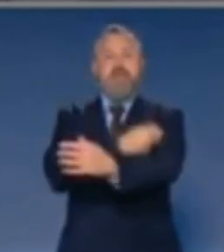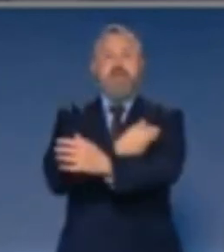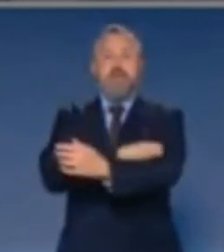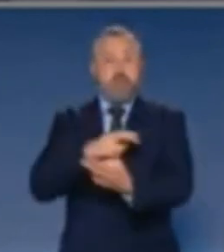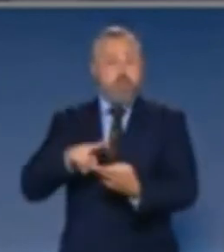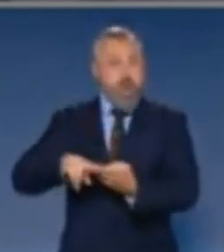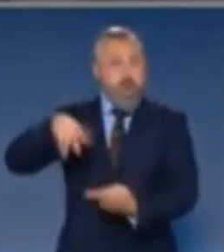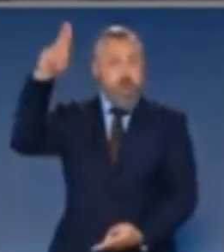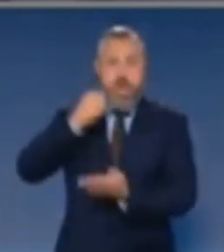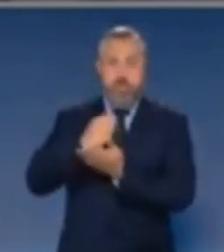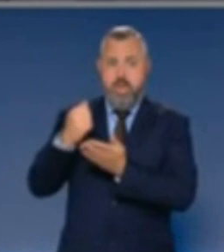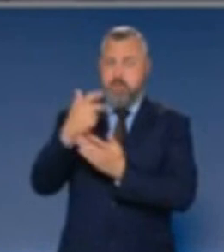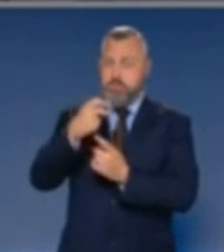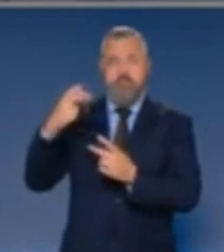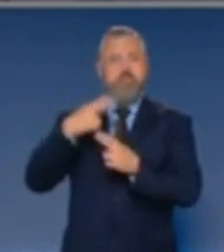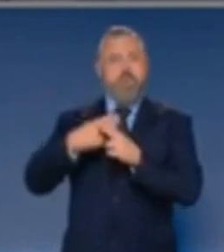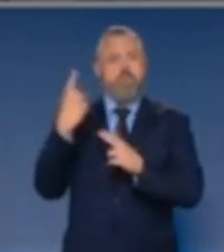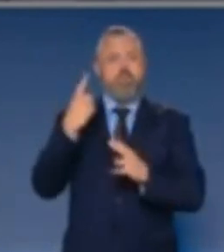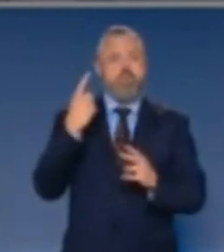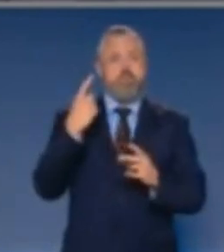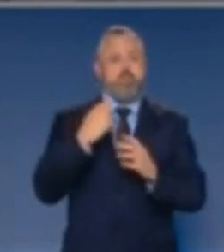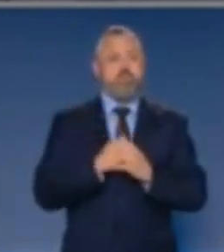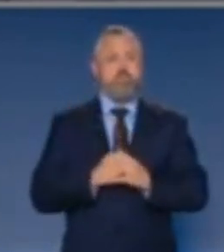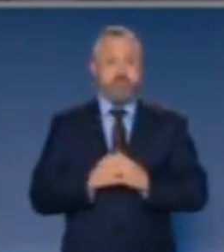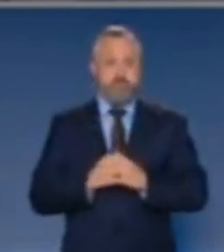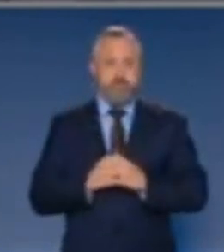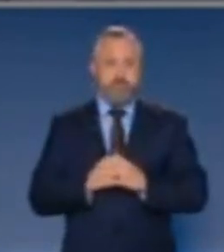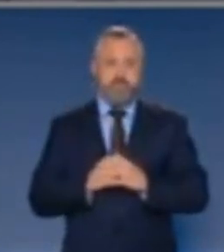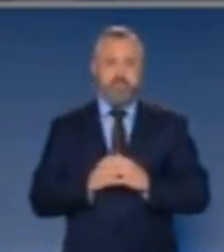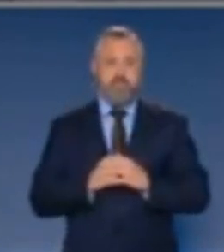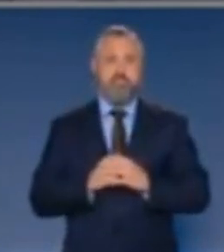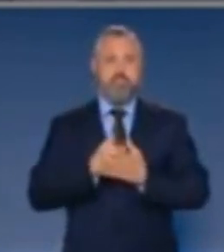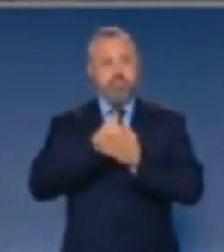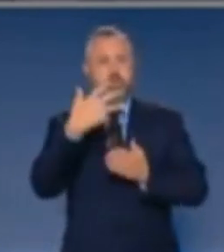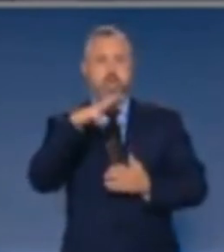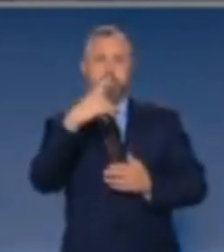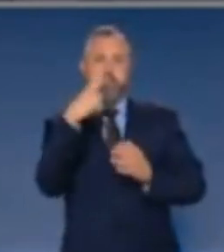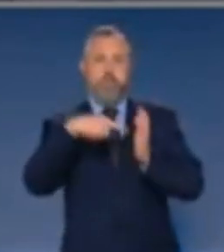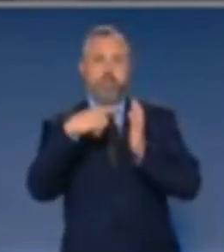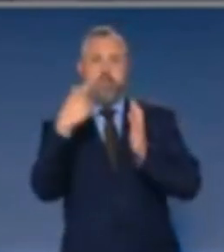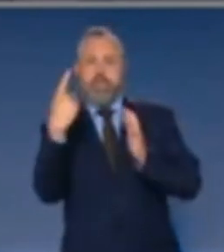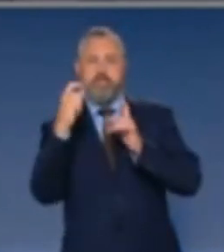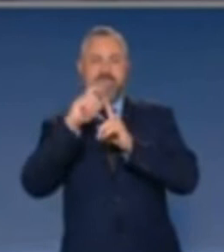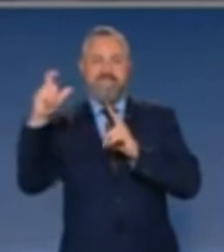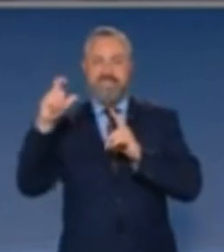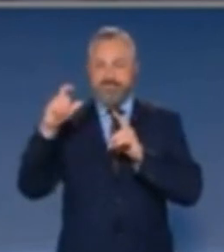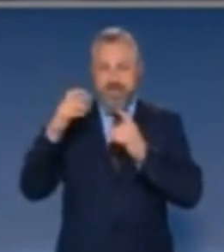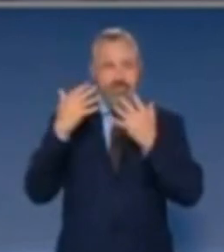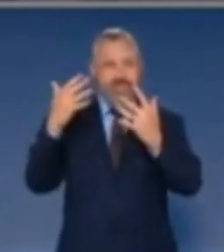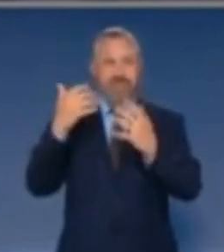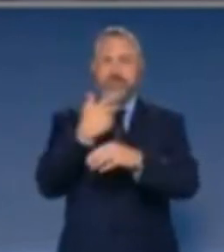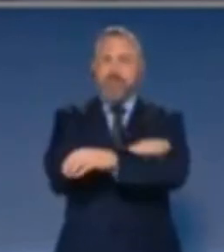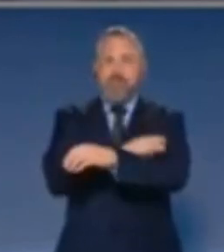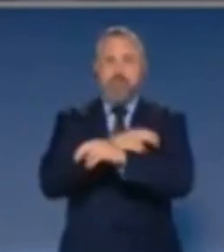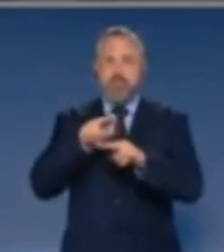country, the national average is 95.1%. That has actually gone up successively during COVID. Again, like